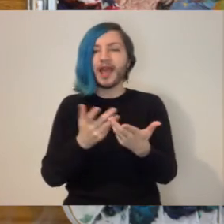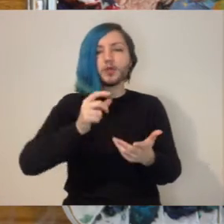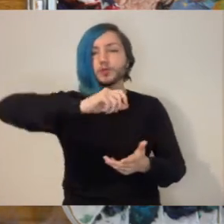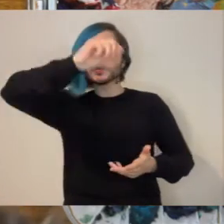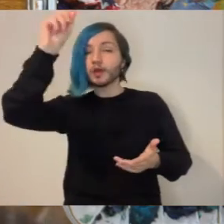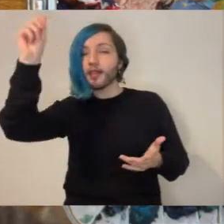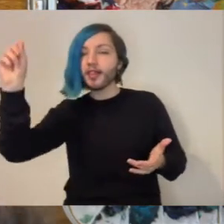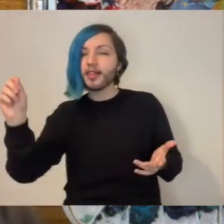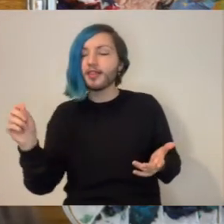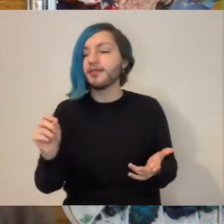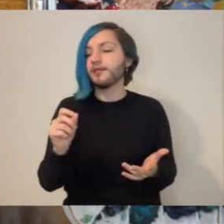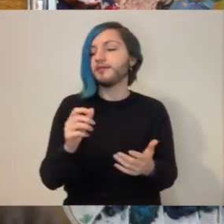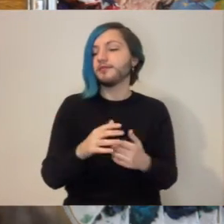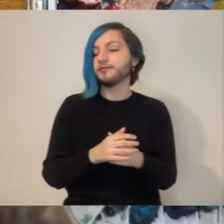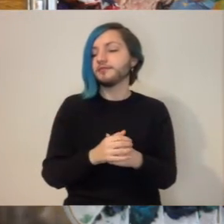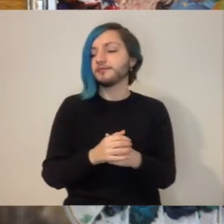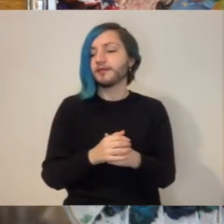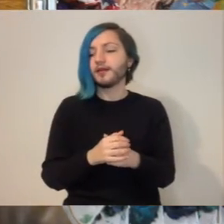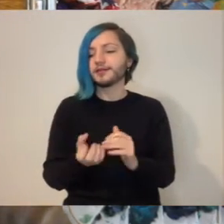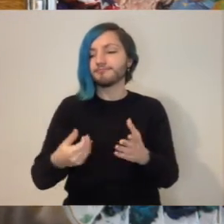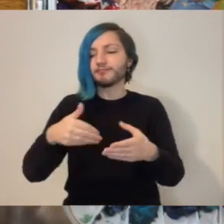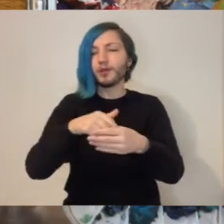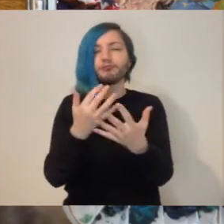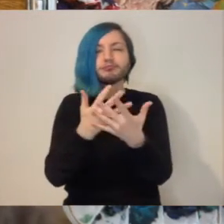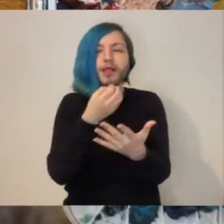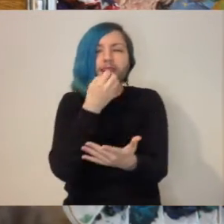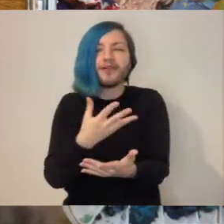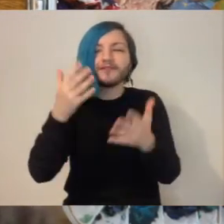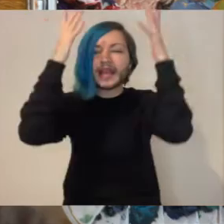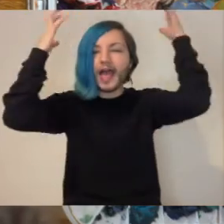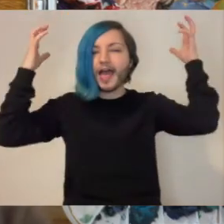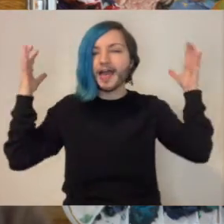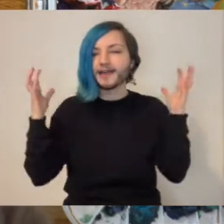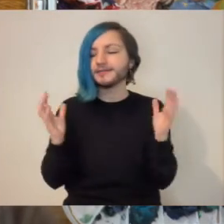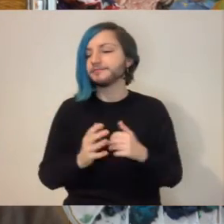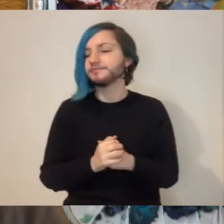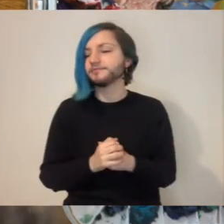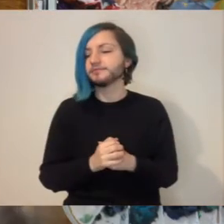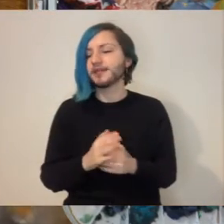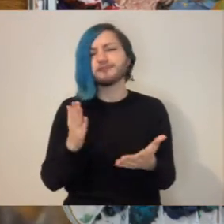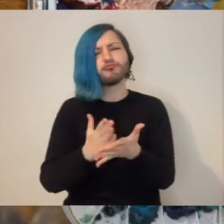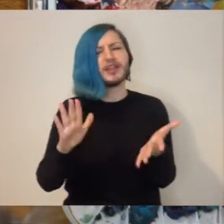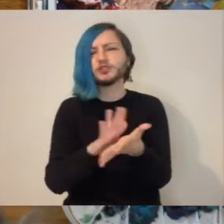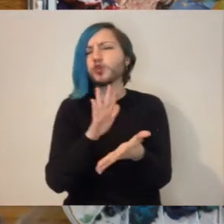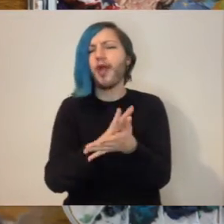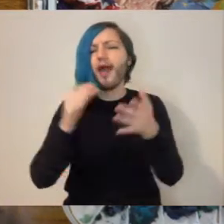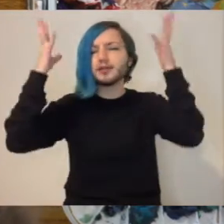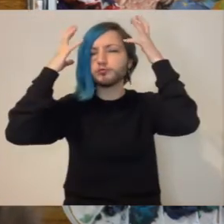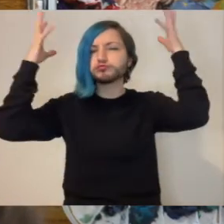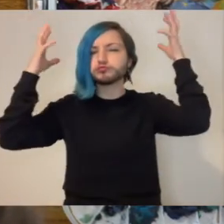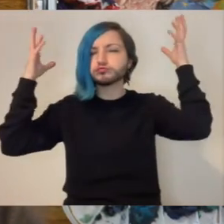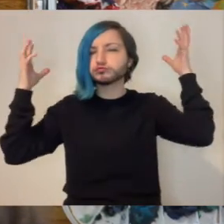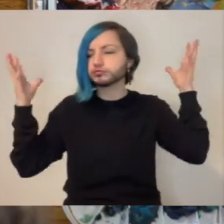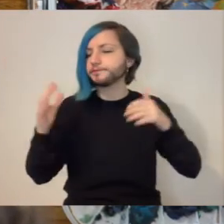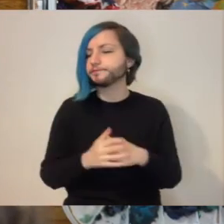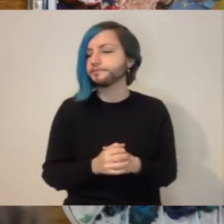you squiggle away and get all that lovely kind of hair in, just because it's quite joyous